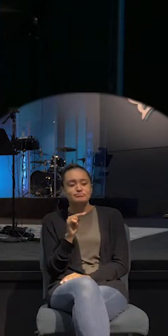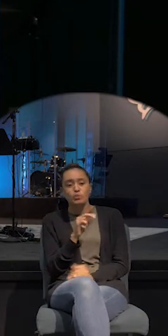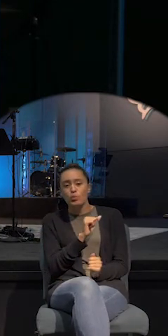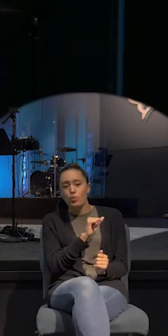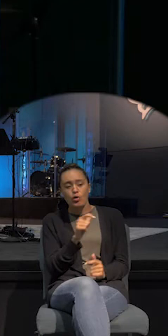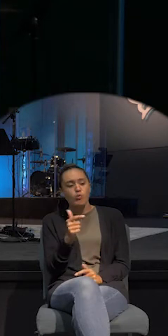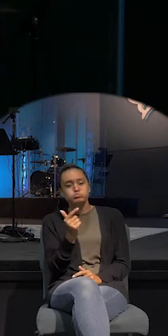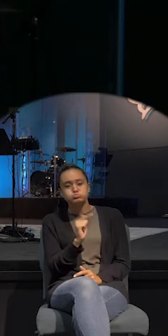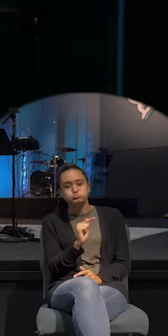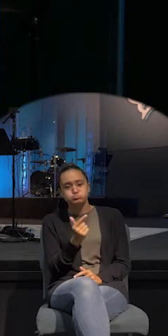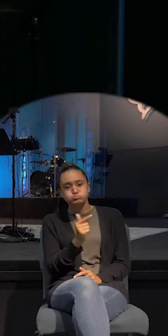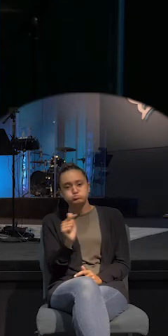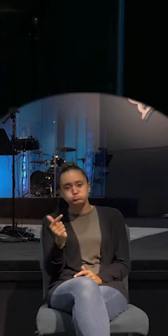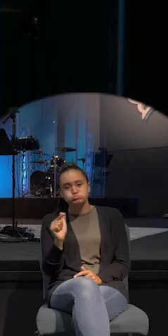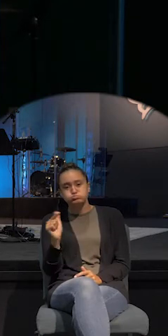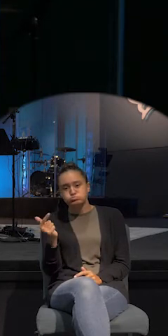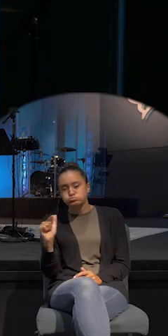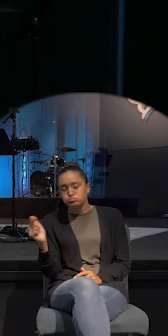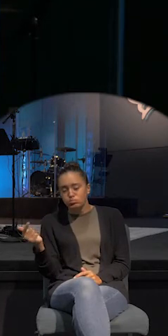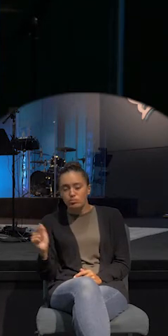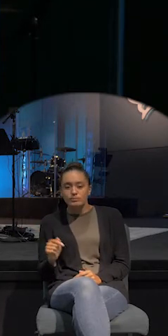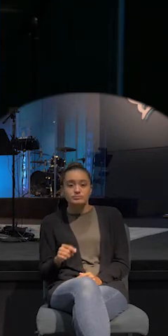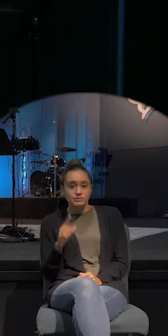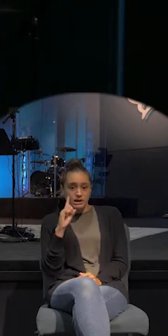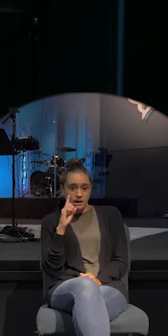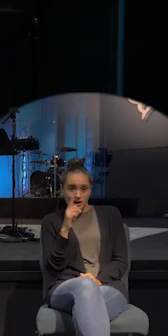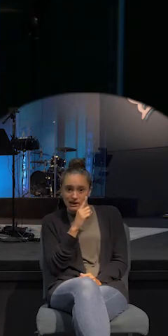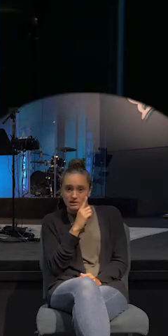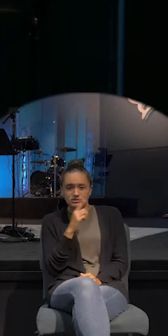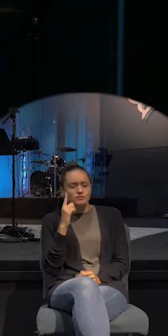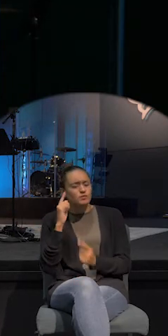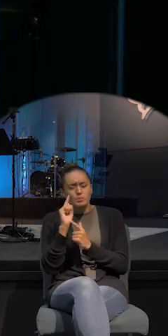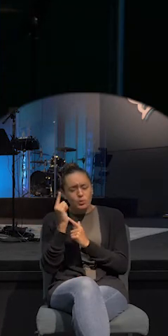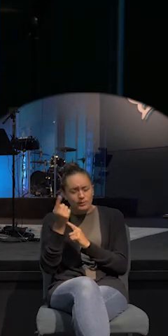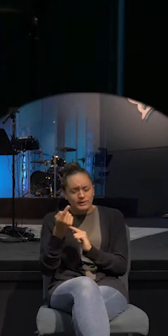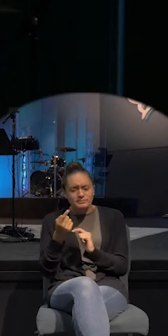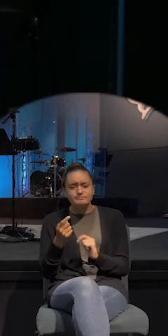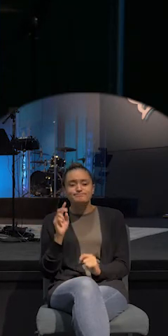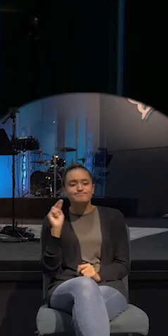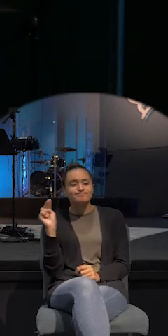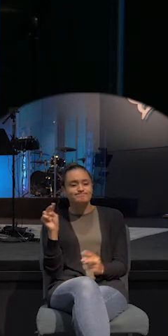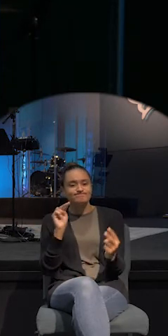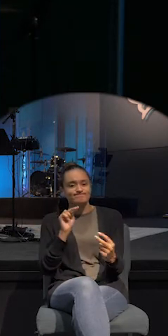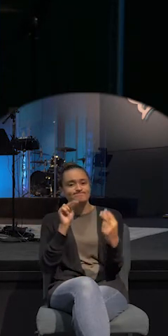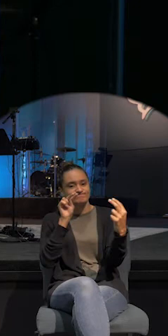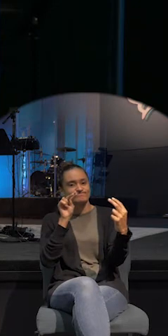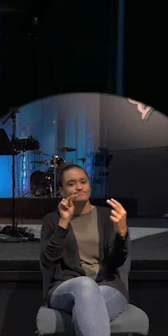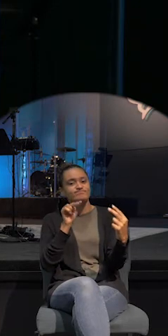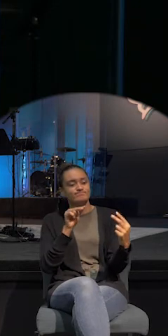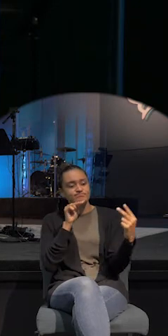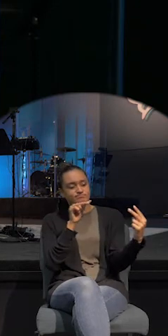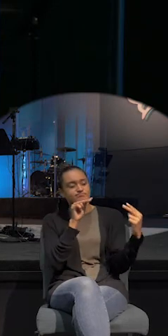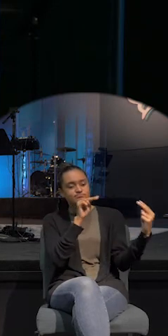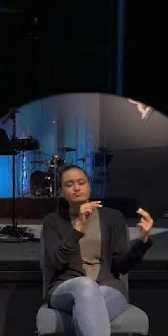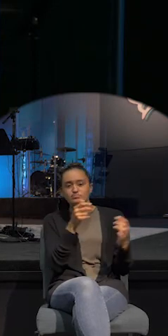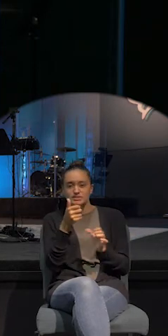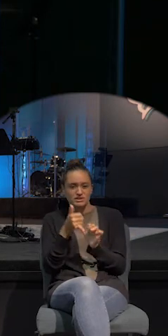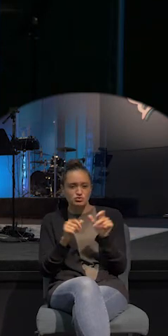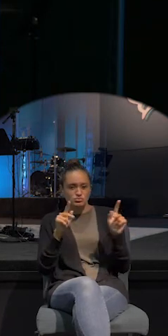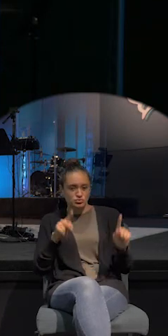one by one as his eyes for just a moment lock with those people.